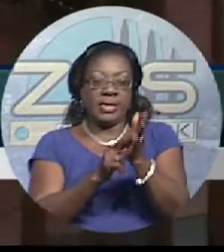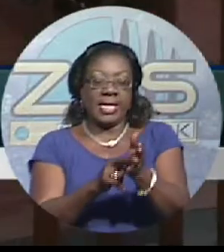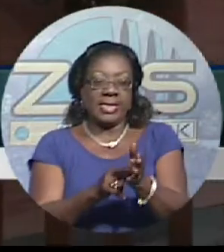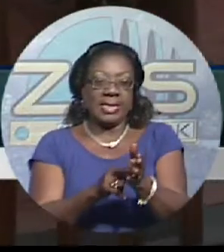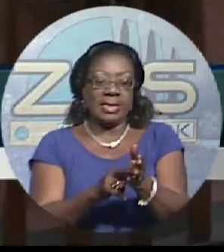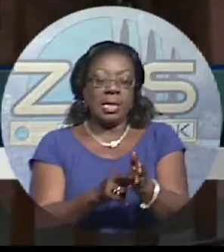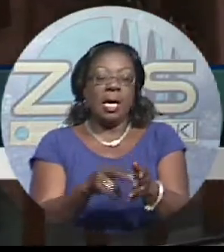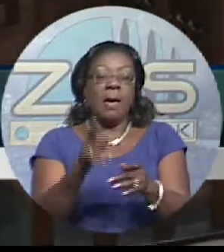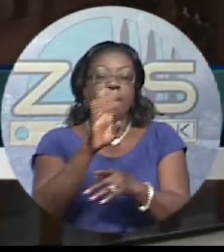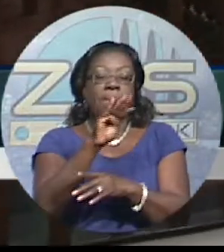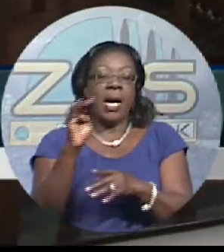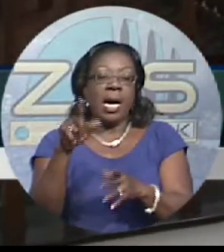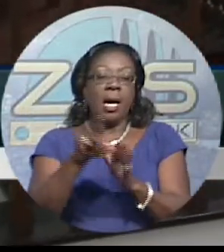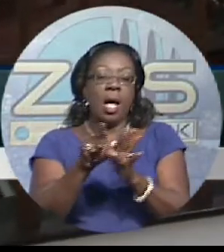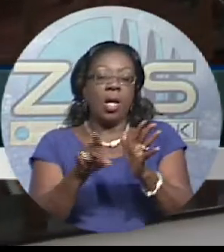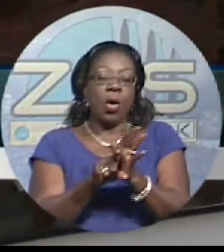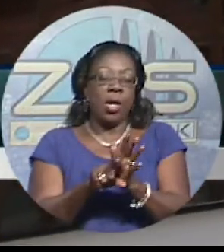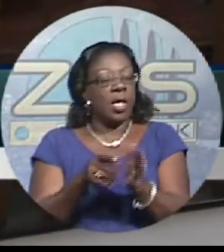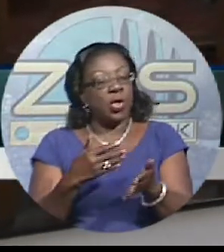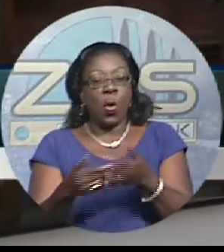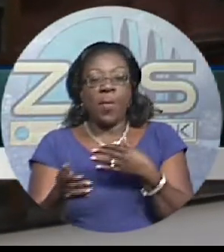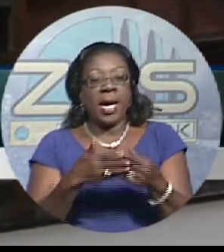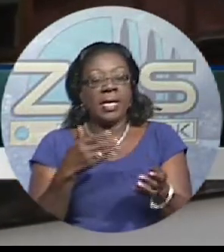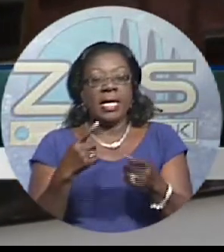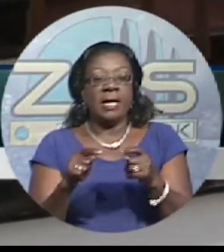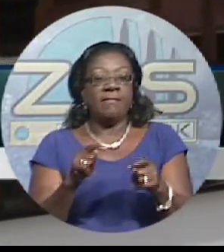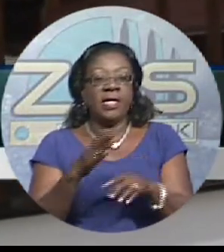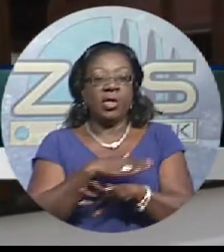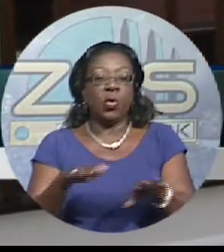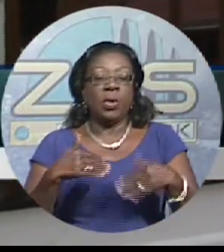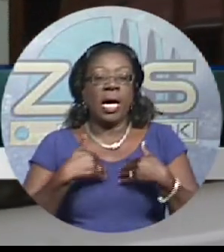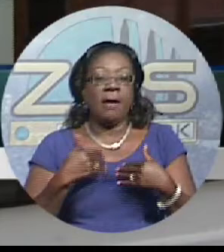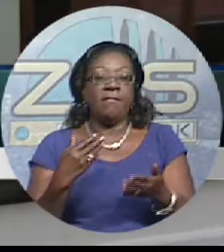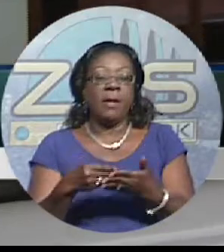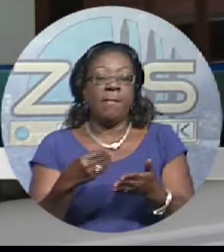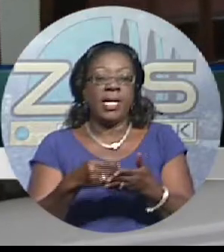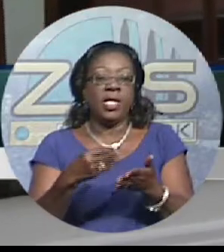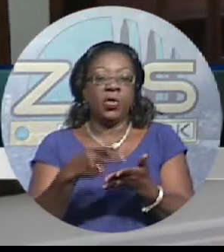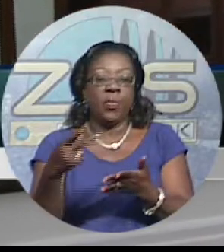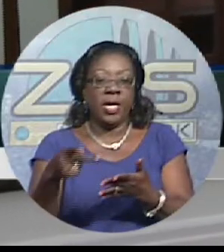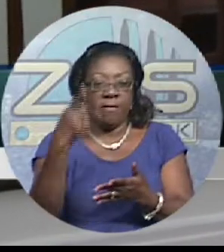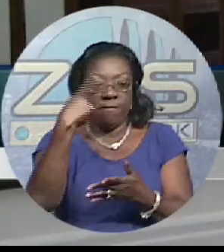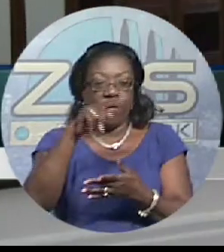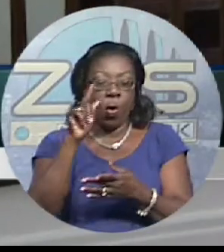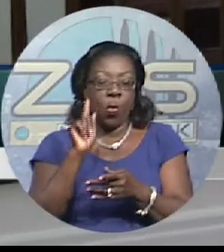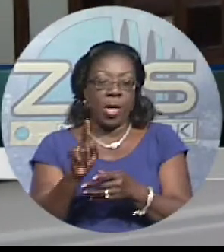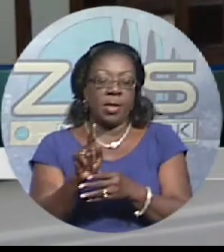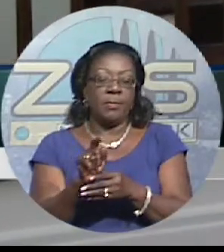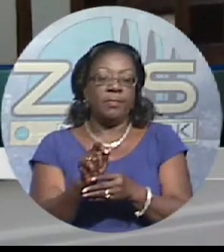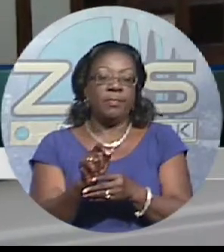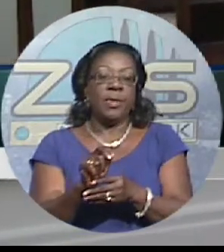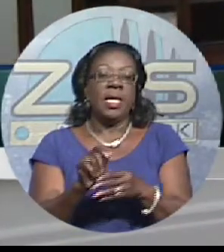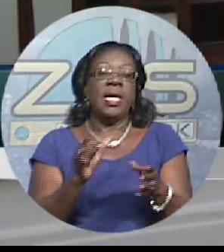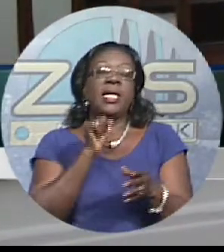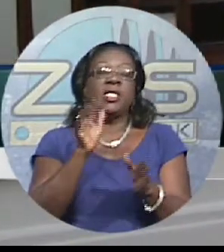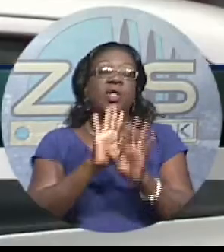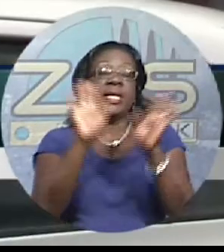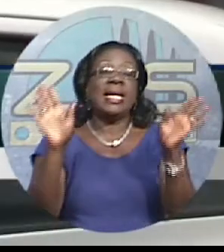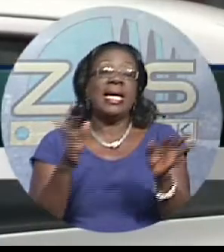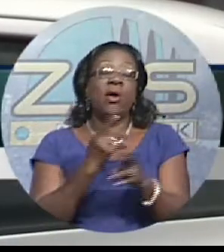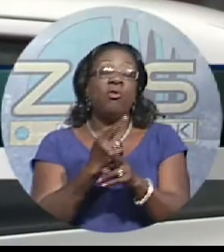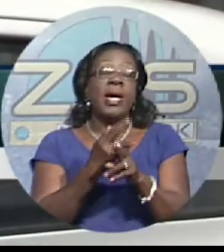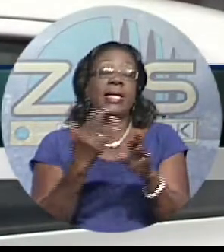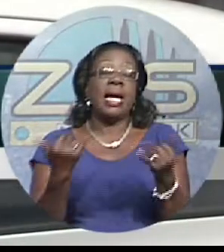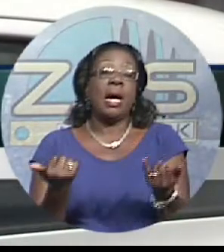operate independently of the Office of the Attorney General and will be managed by the Legal Aid Clinic. It is unclear at this time when the